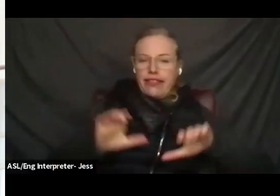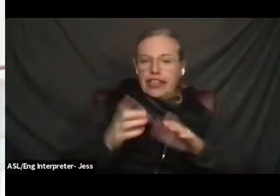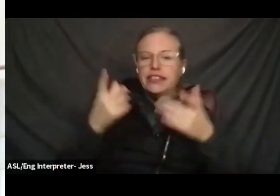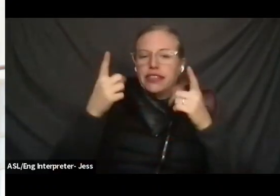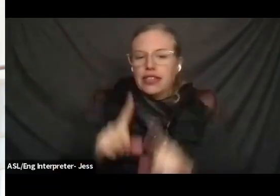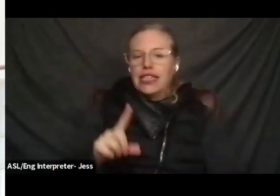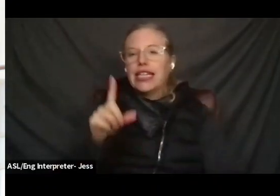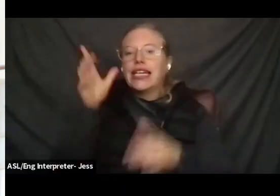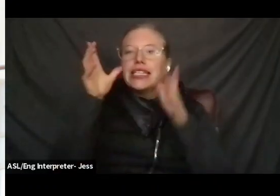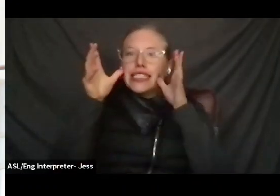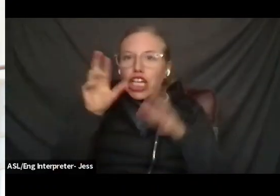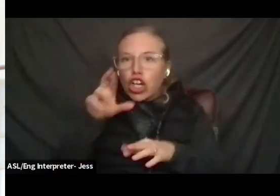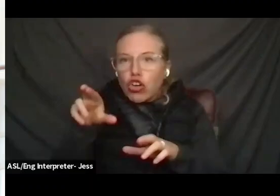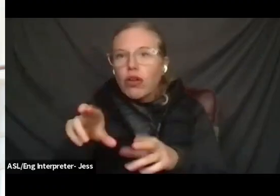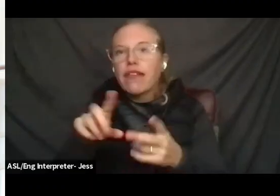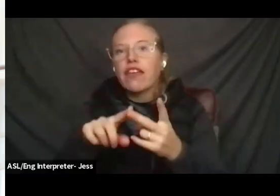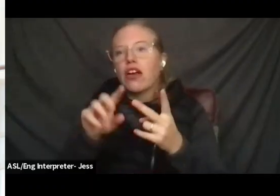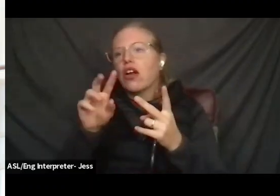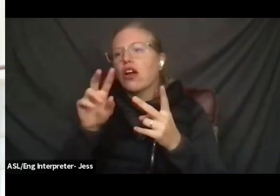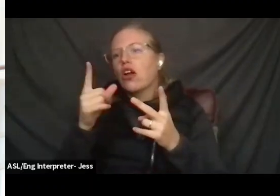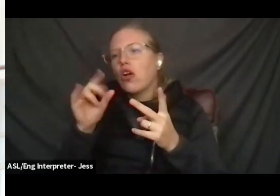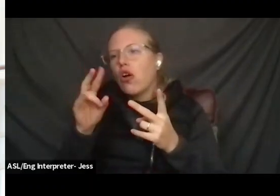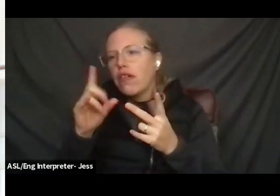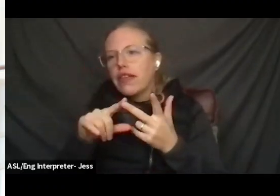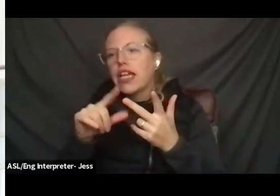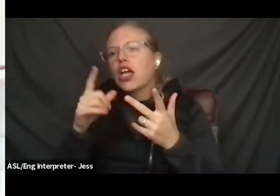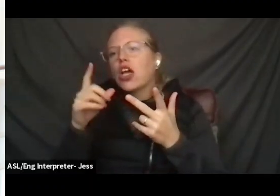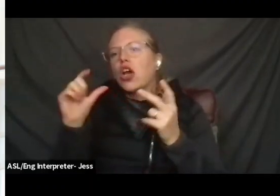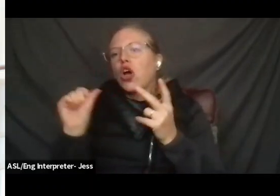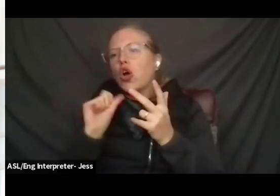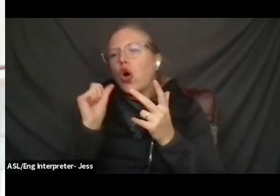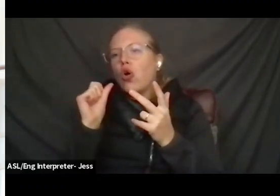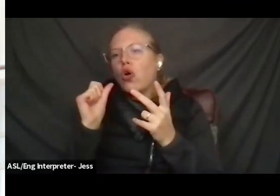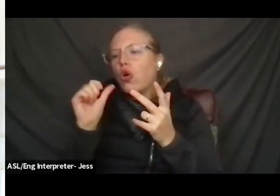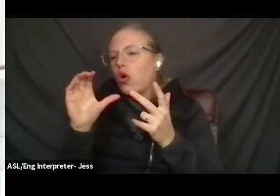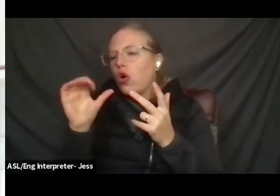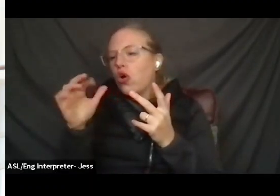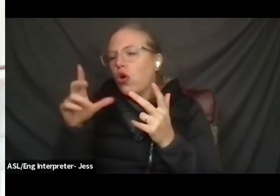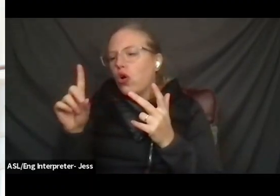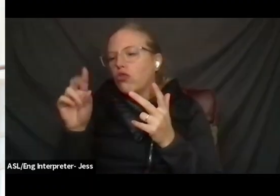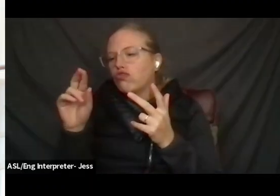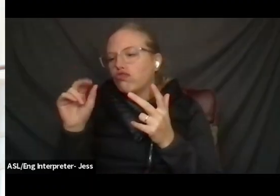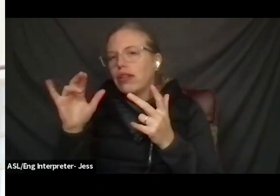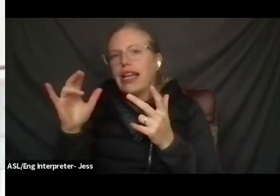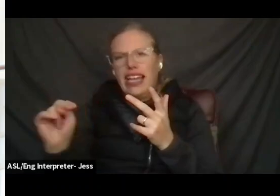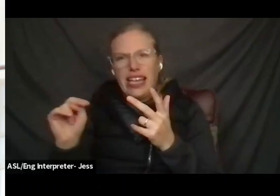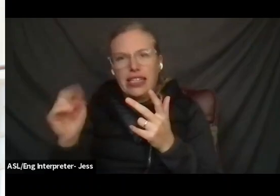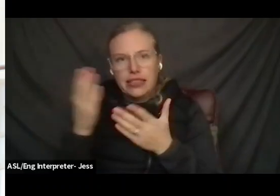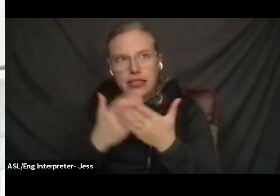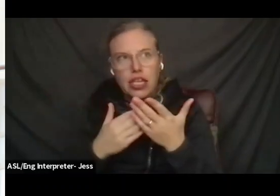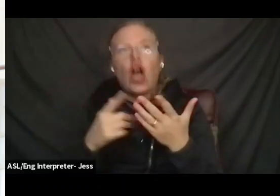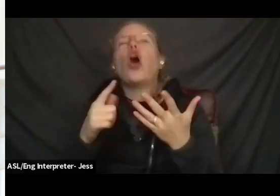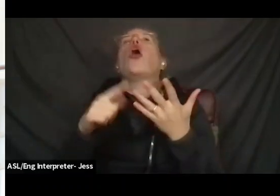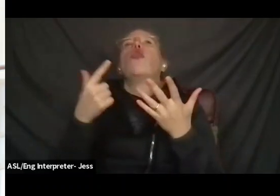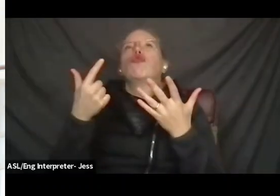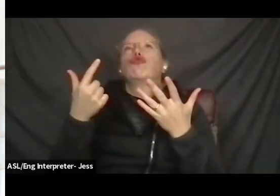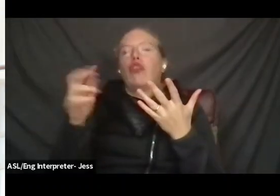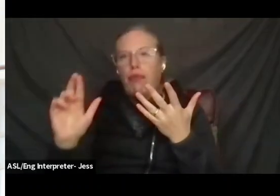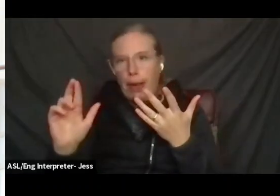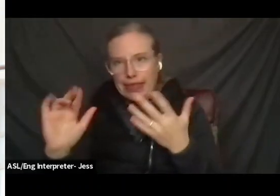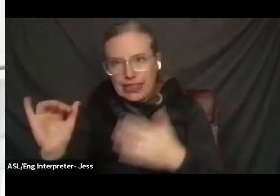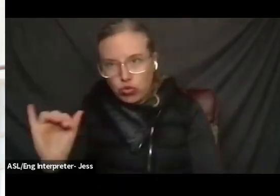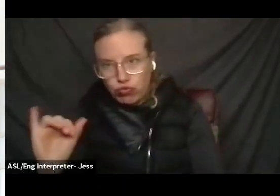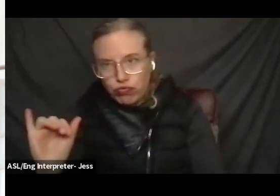Deer River, Bovey, Coleraine, and there's some more that in Grand Rapids as well.